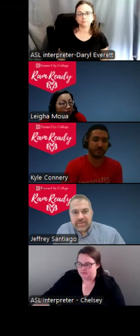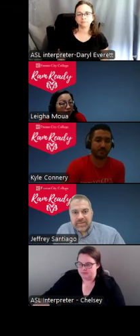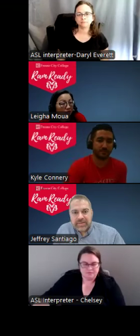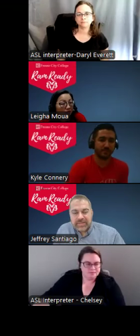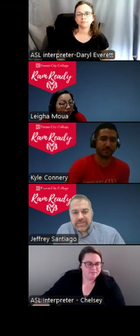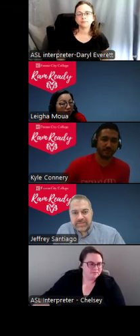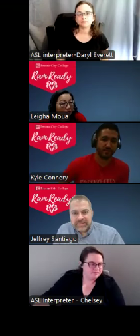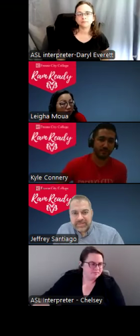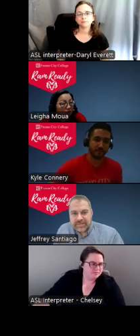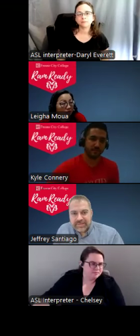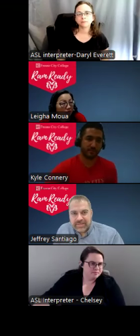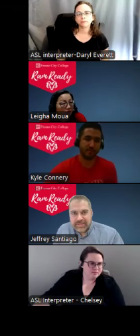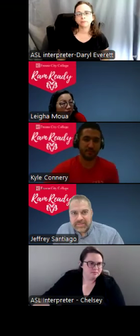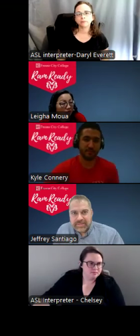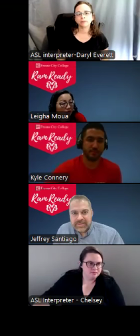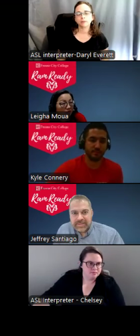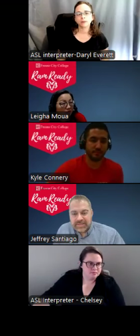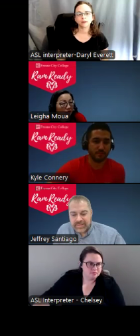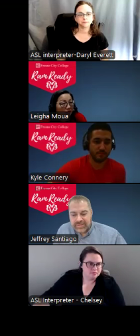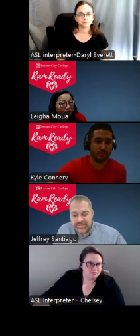Okay, next.